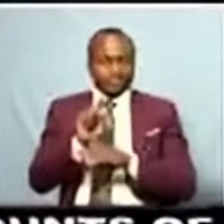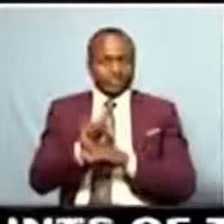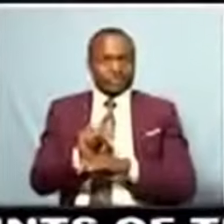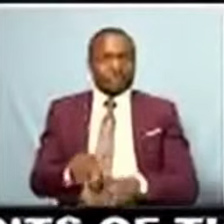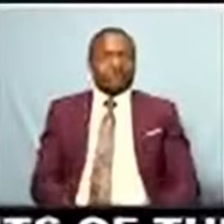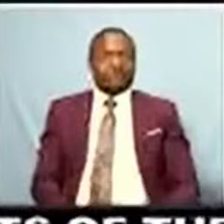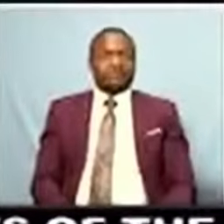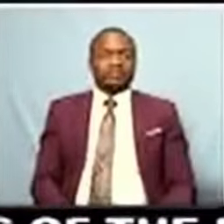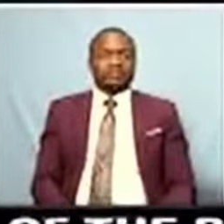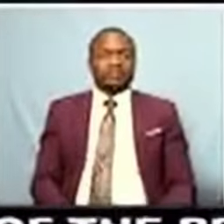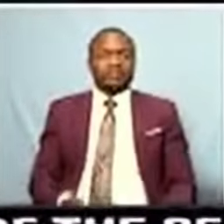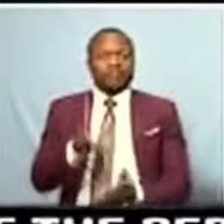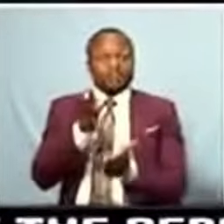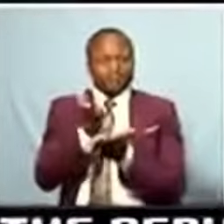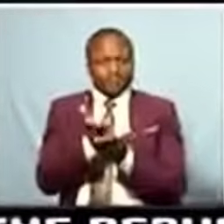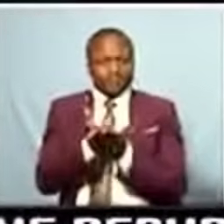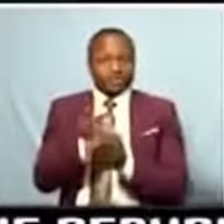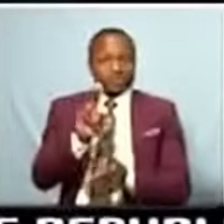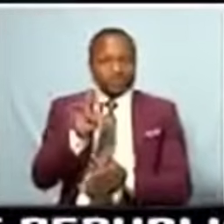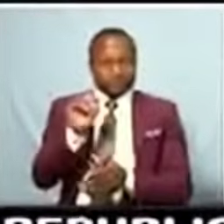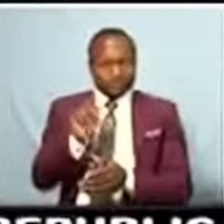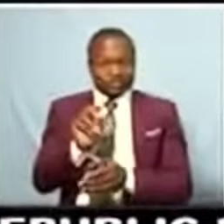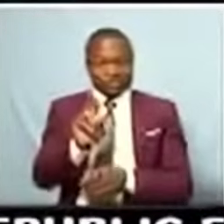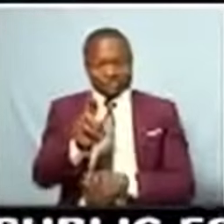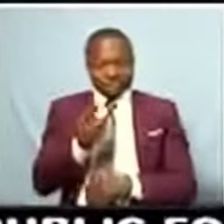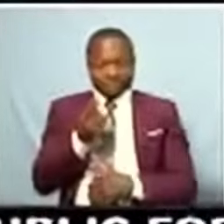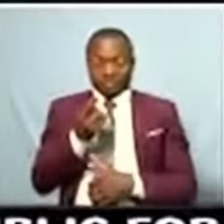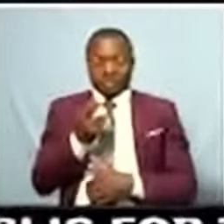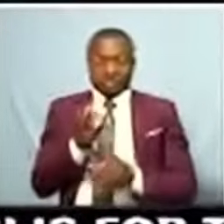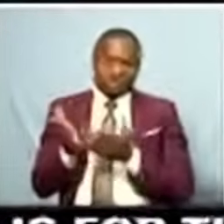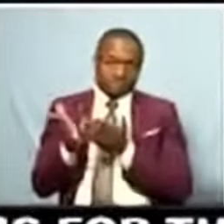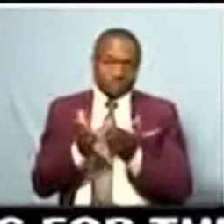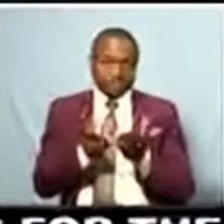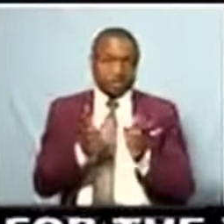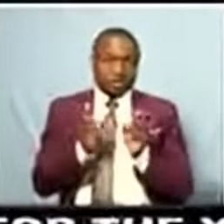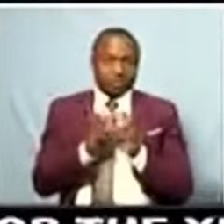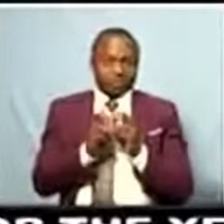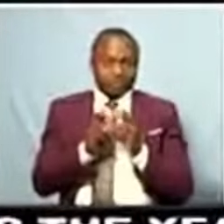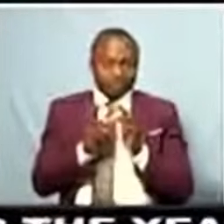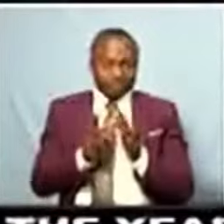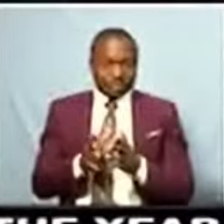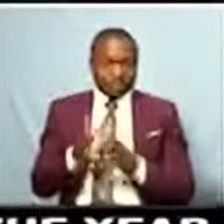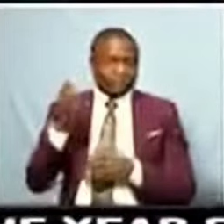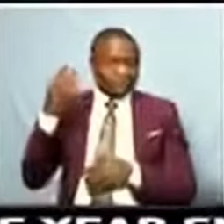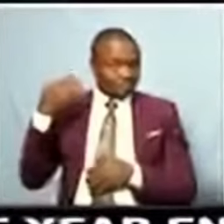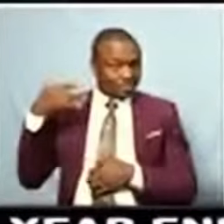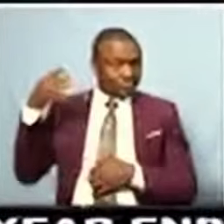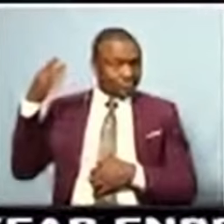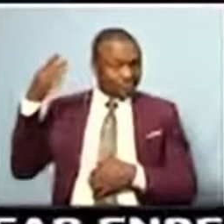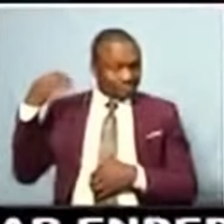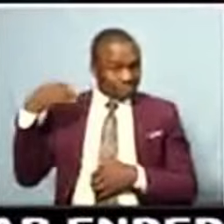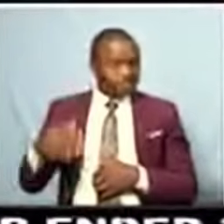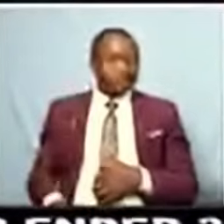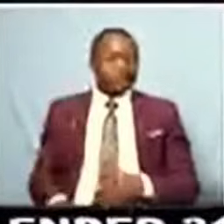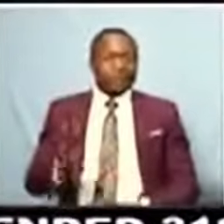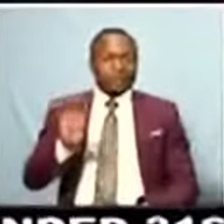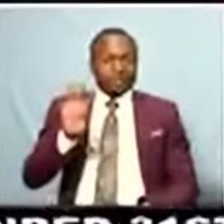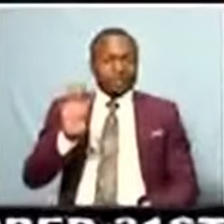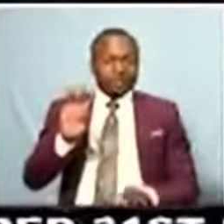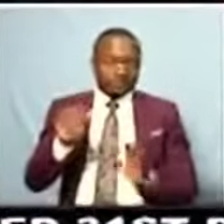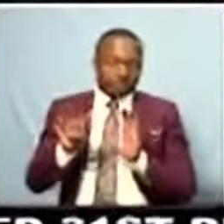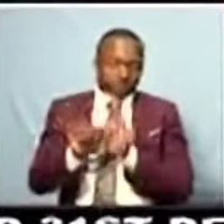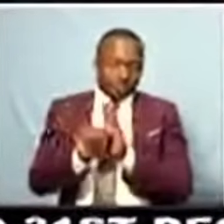say, the claim for VAT refund was raised by the contractor as far back as 4th